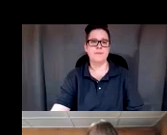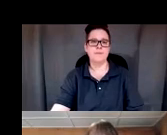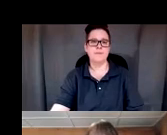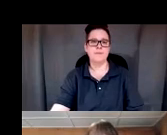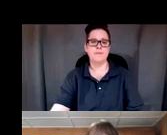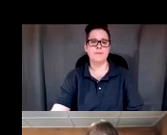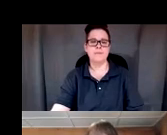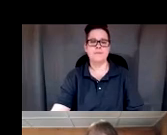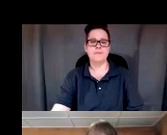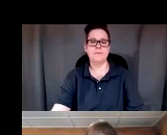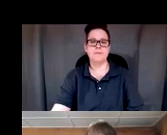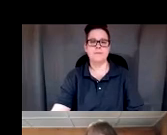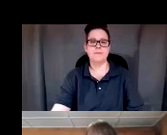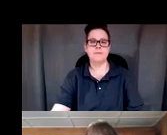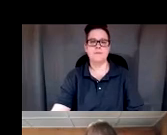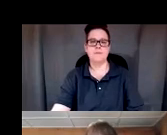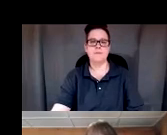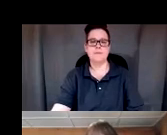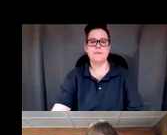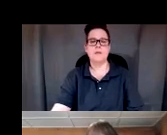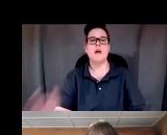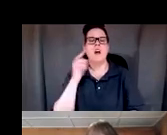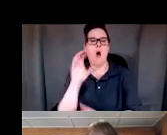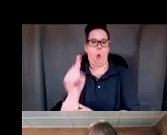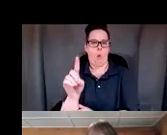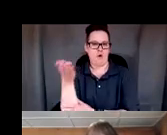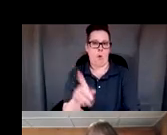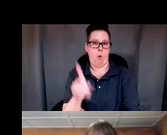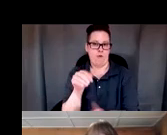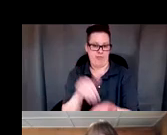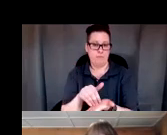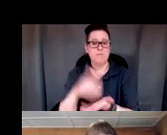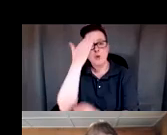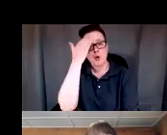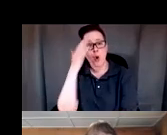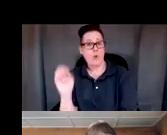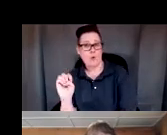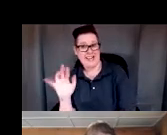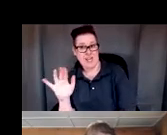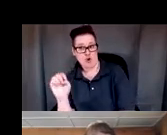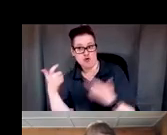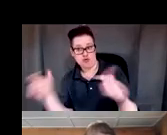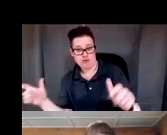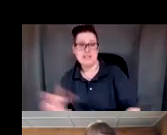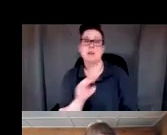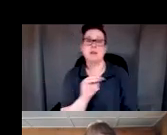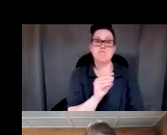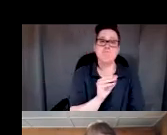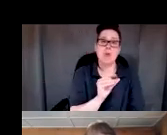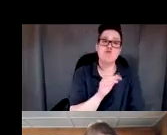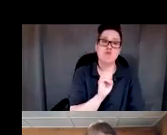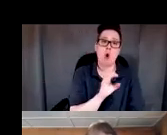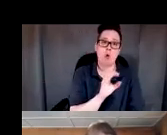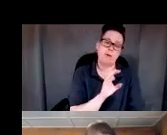with this area, the two bigger counties we have around us is Erie and Monroe County. And in 2017,